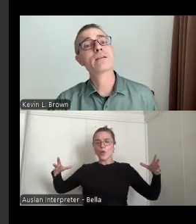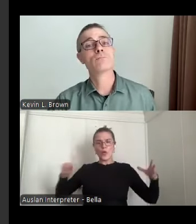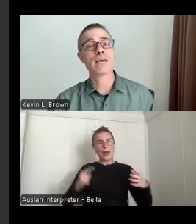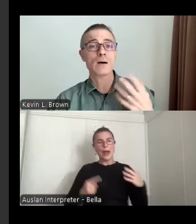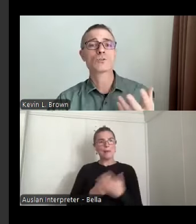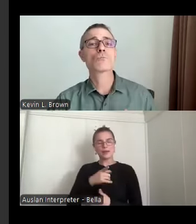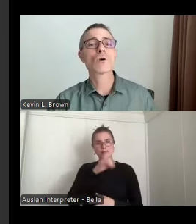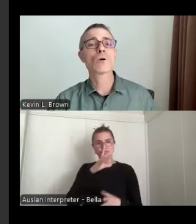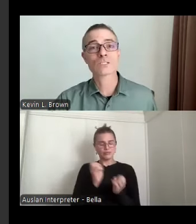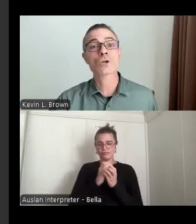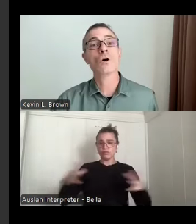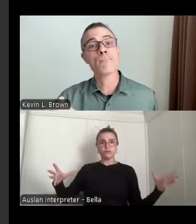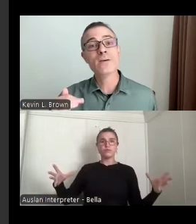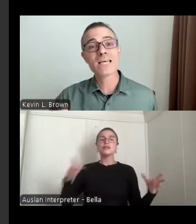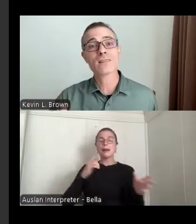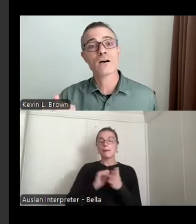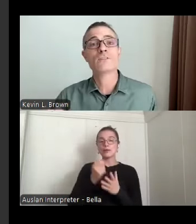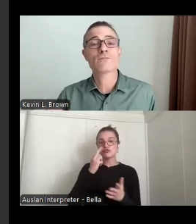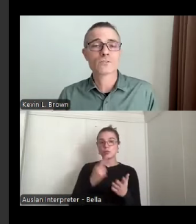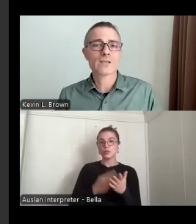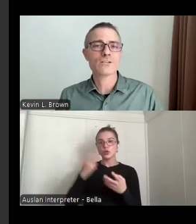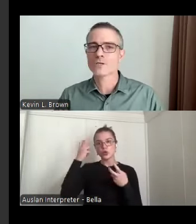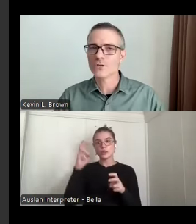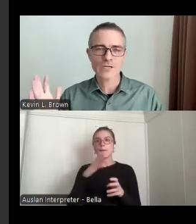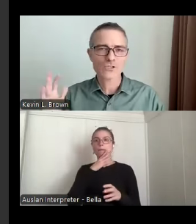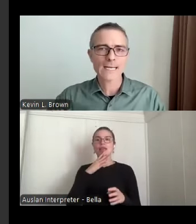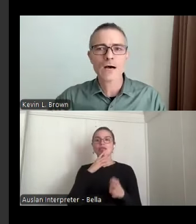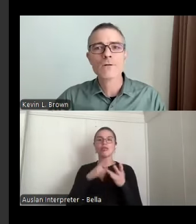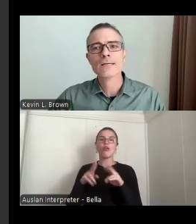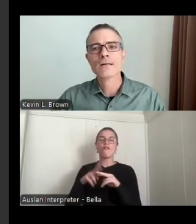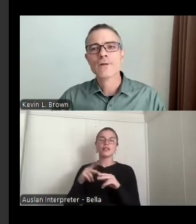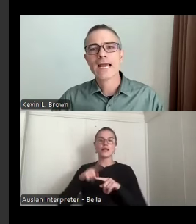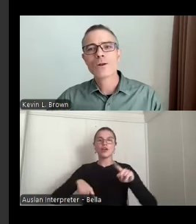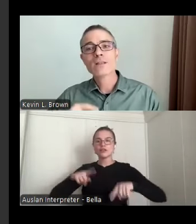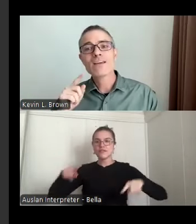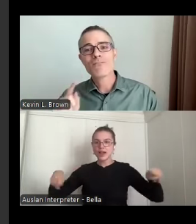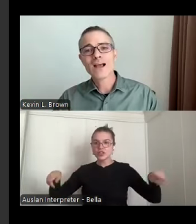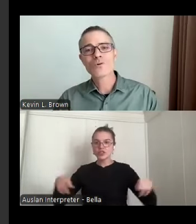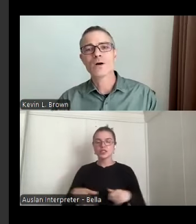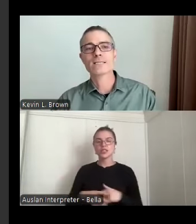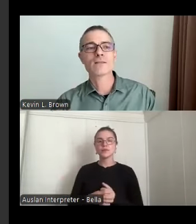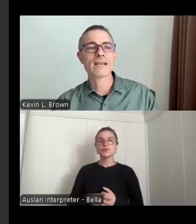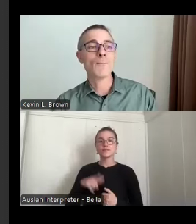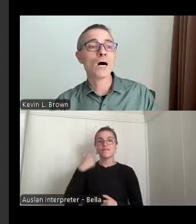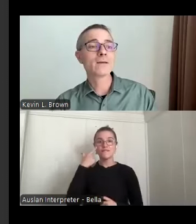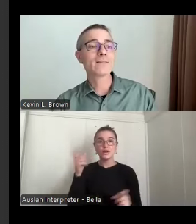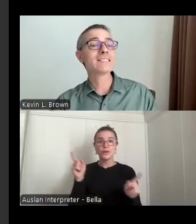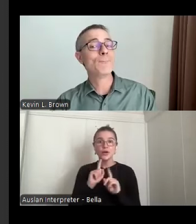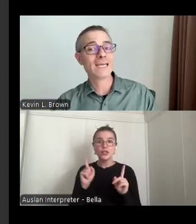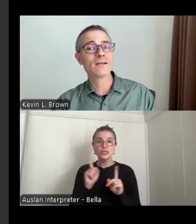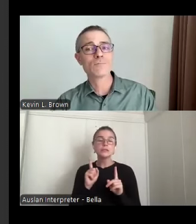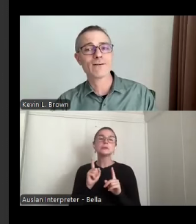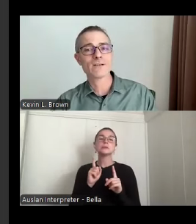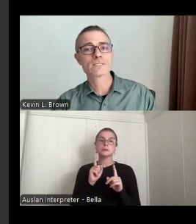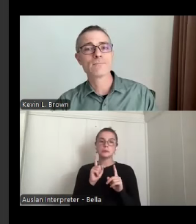And so they published a report. It's called The Myth of Diversification. You can go check it out. And what they found was that among these